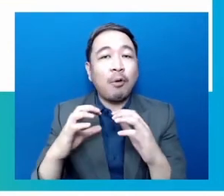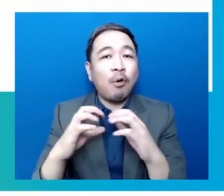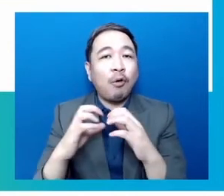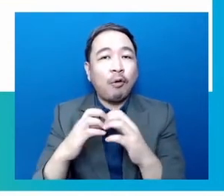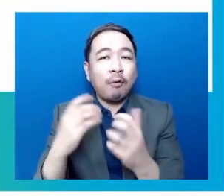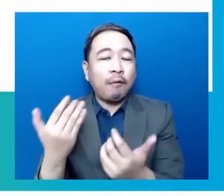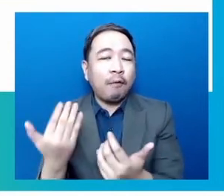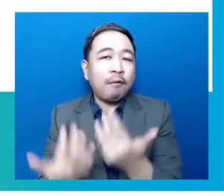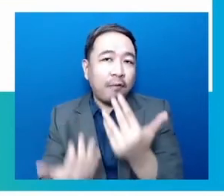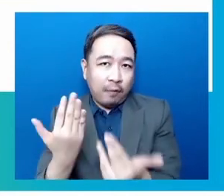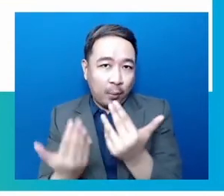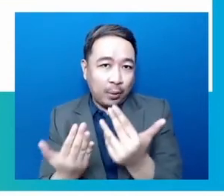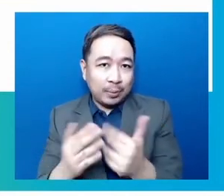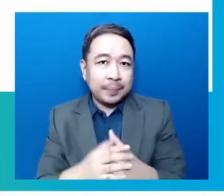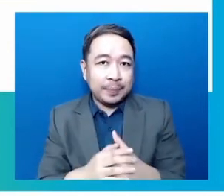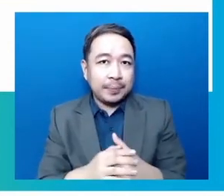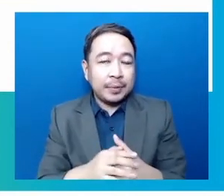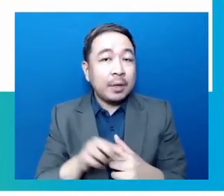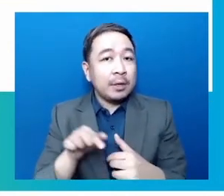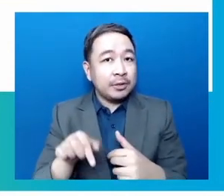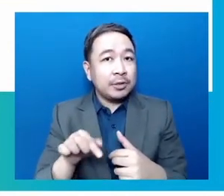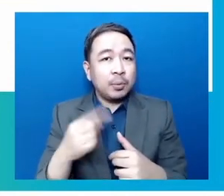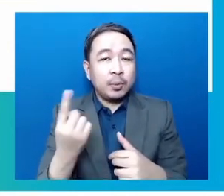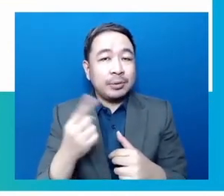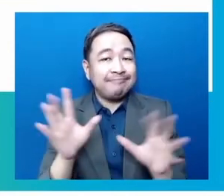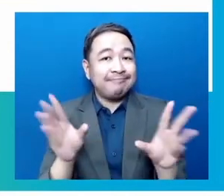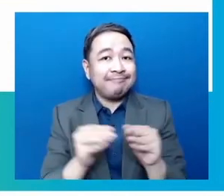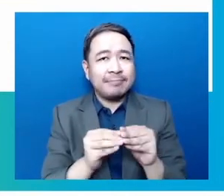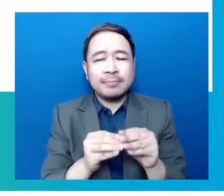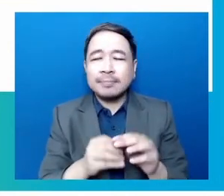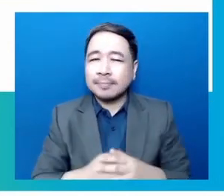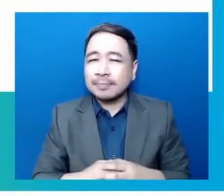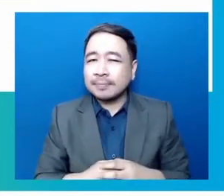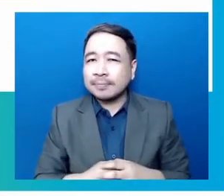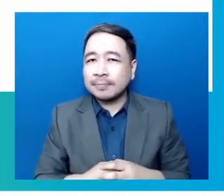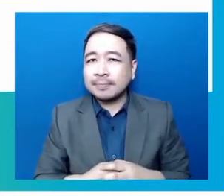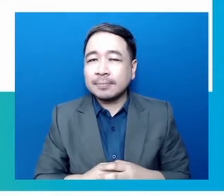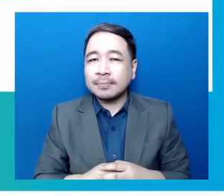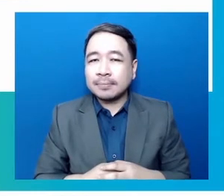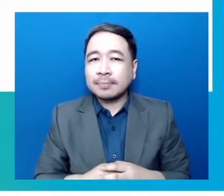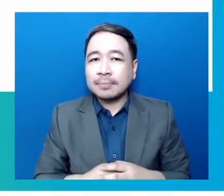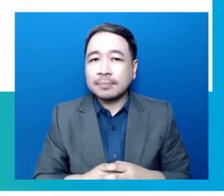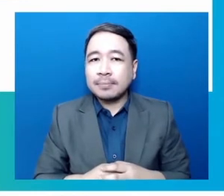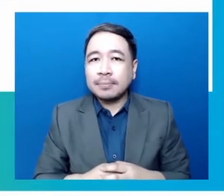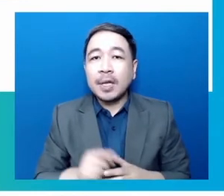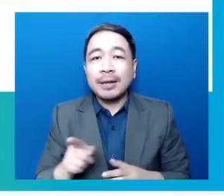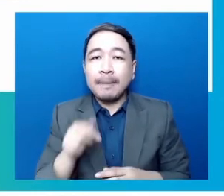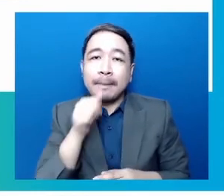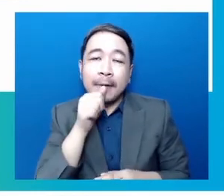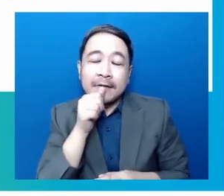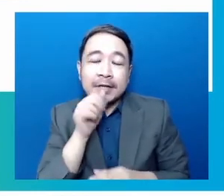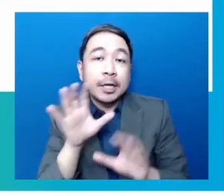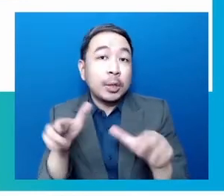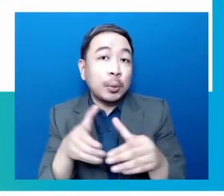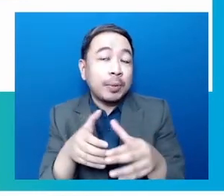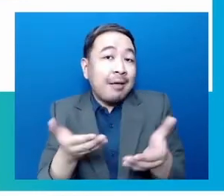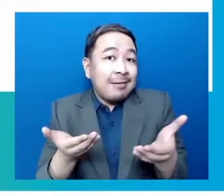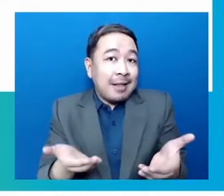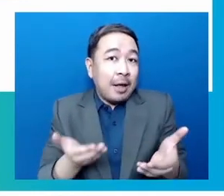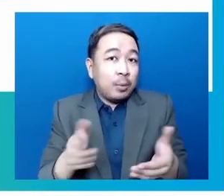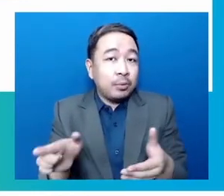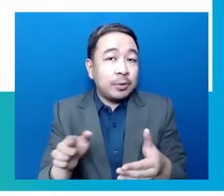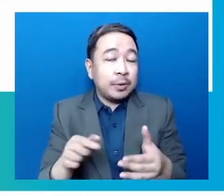only 4.3% of total energy mix. And private sector. Currently, the public sector is